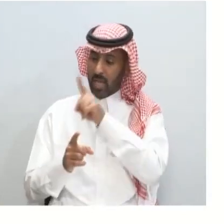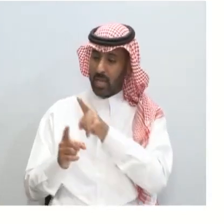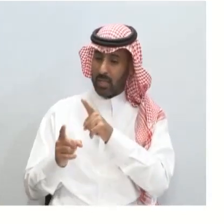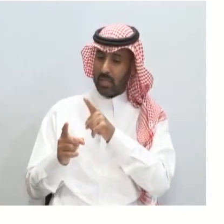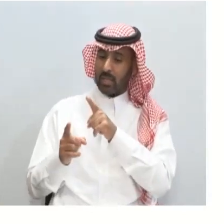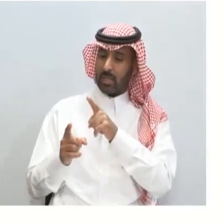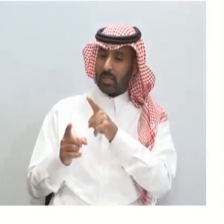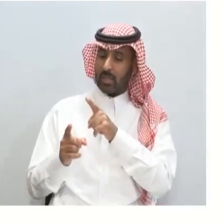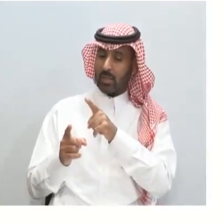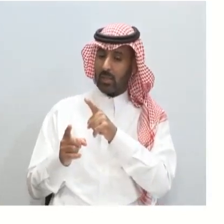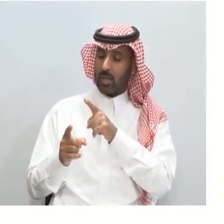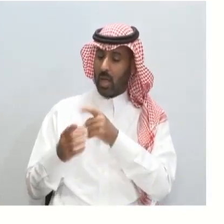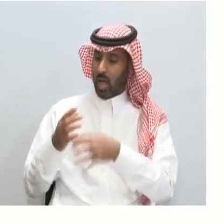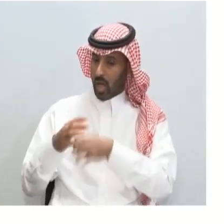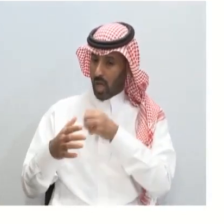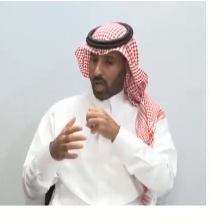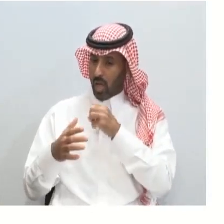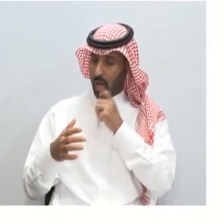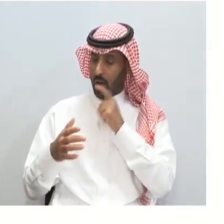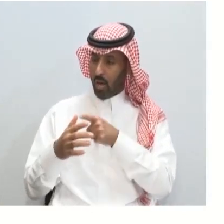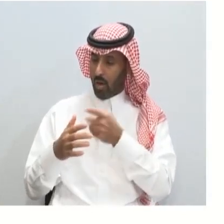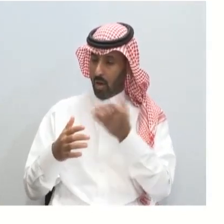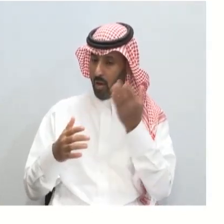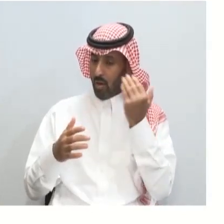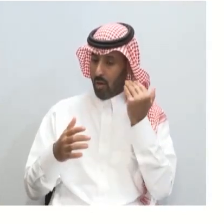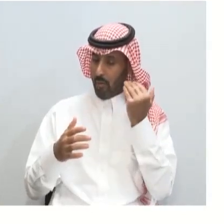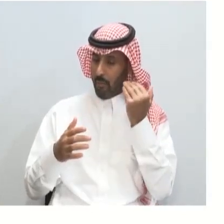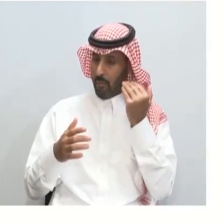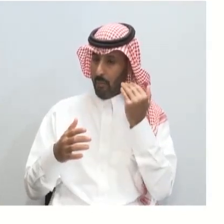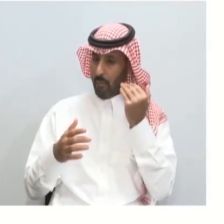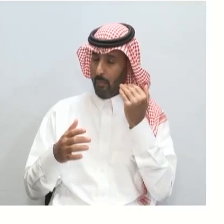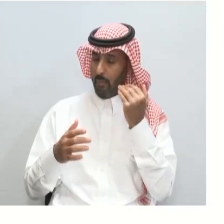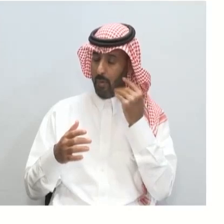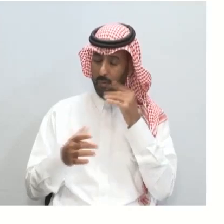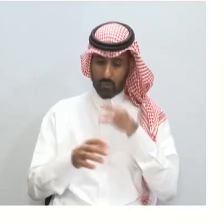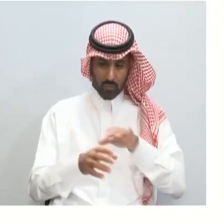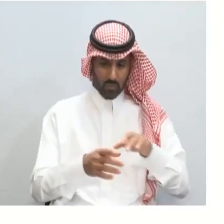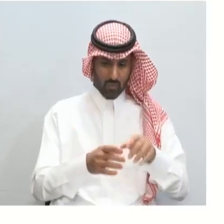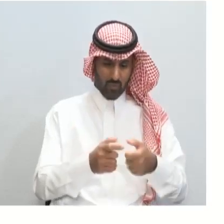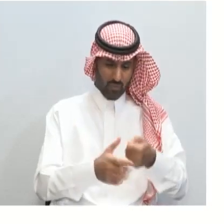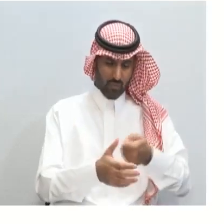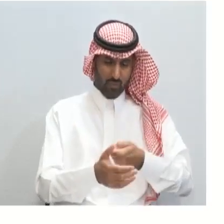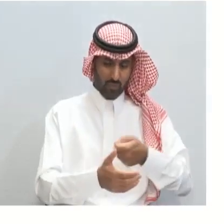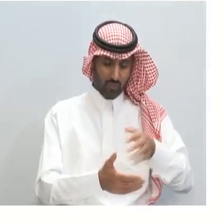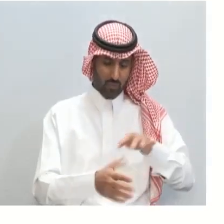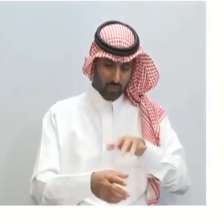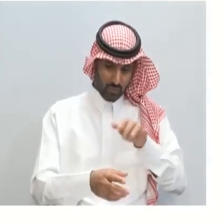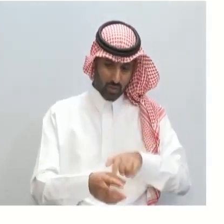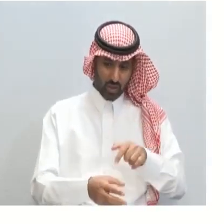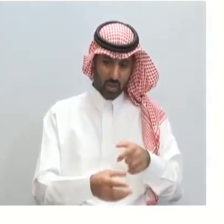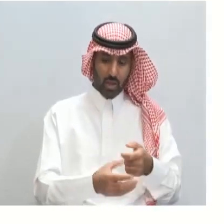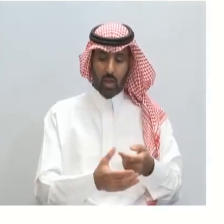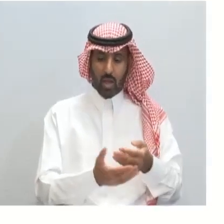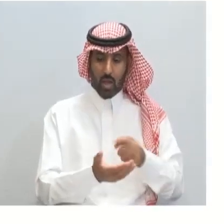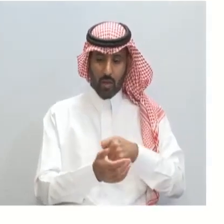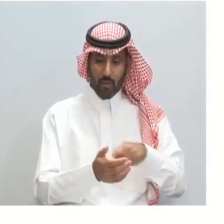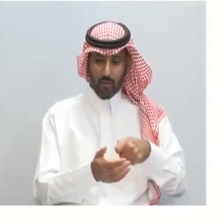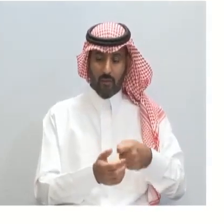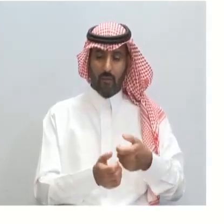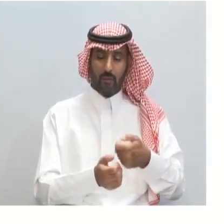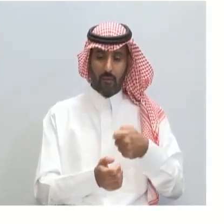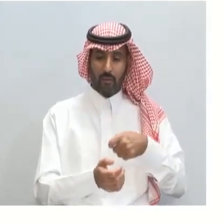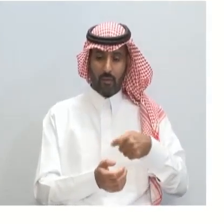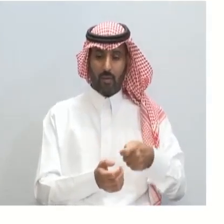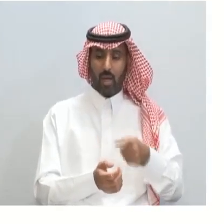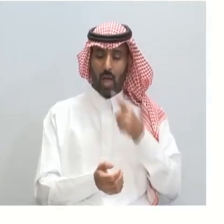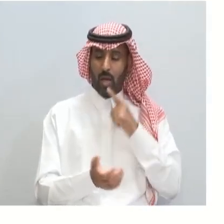do you think that he stole, that he had stolen something from the cash register, he said, I wouldn't put it past him.